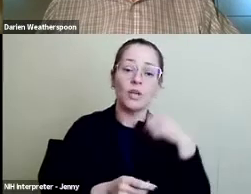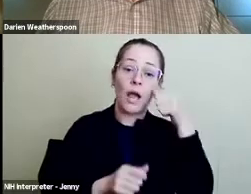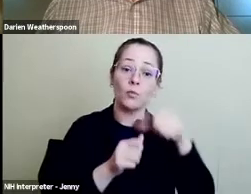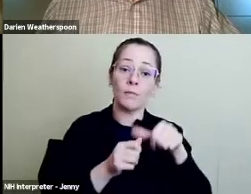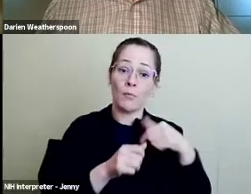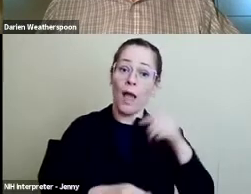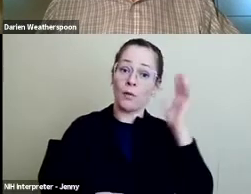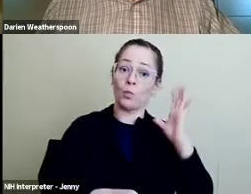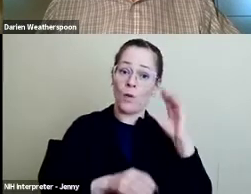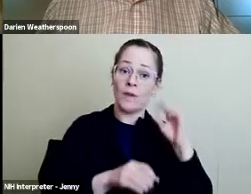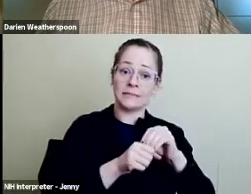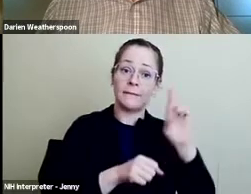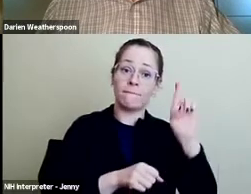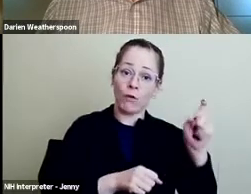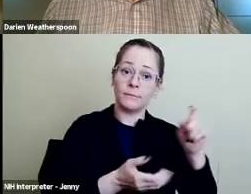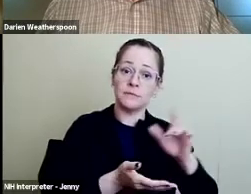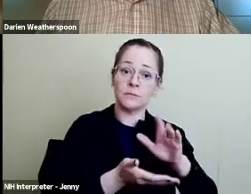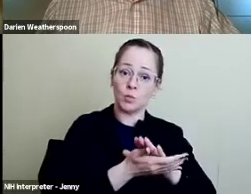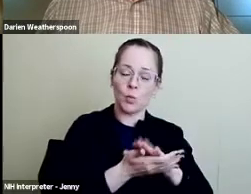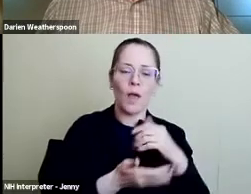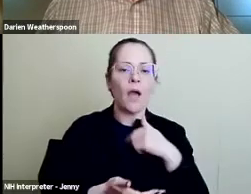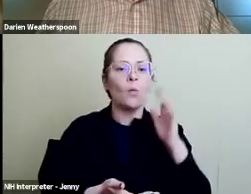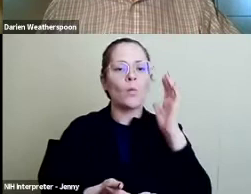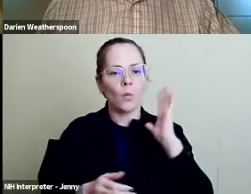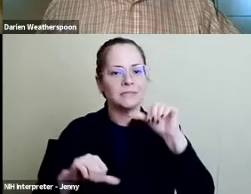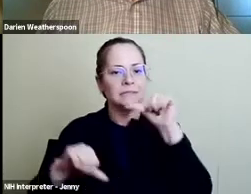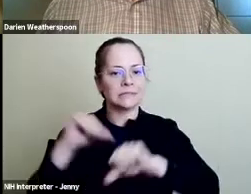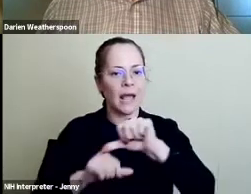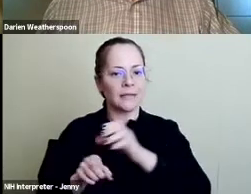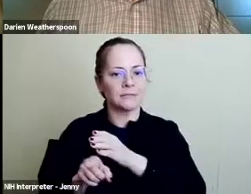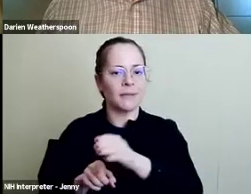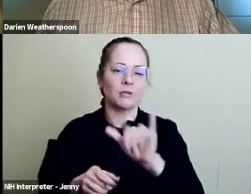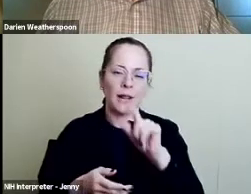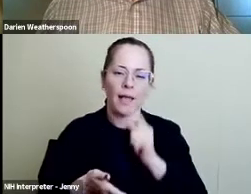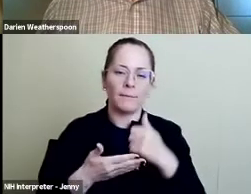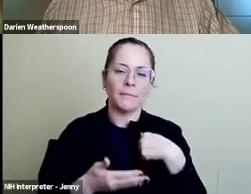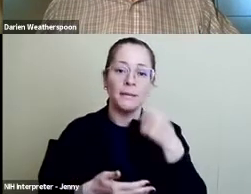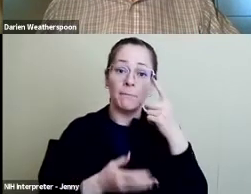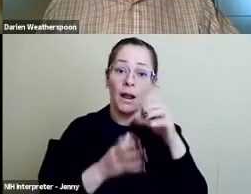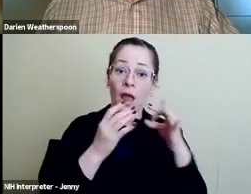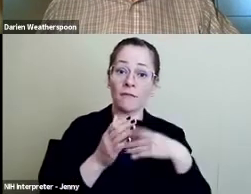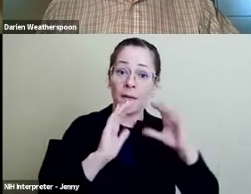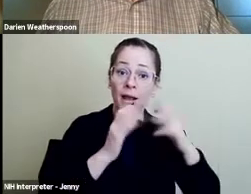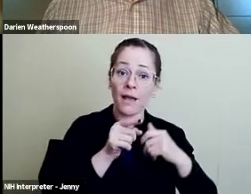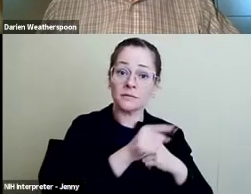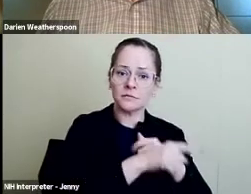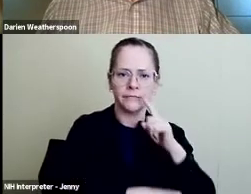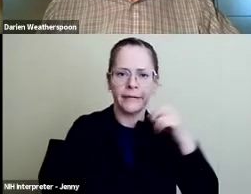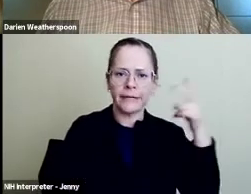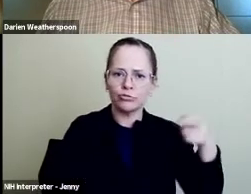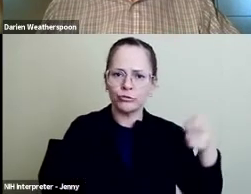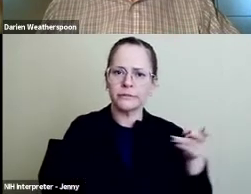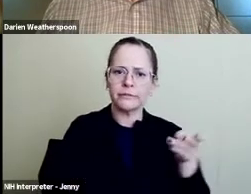was a science major, so that did help me. But a lot of my classmates were history majors, were, you know, psychology